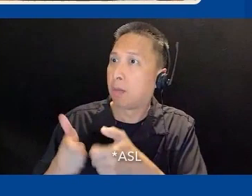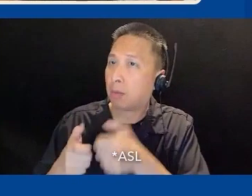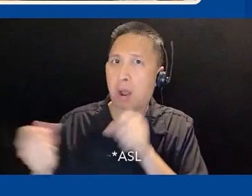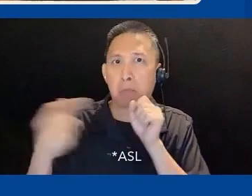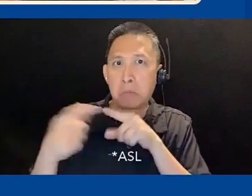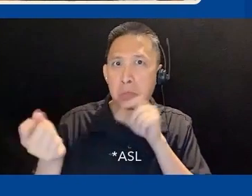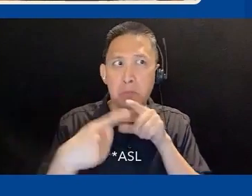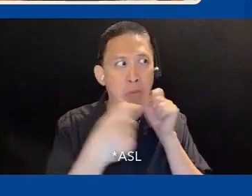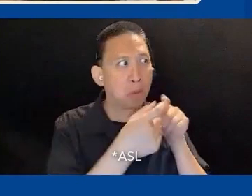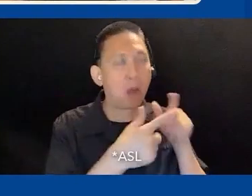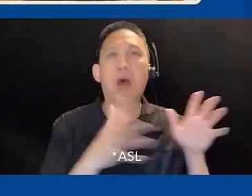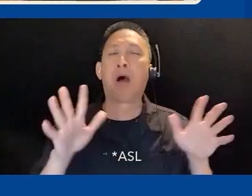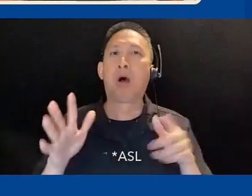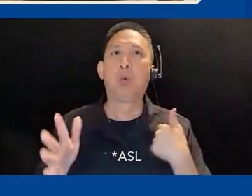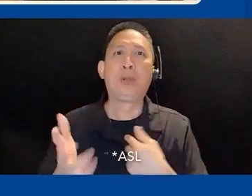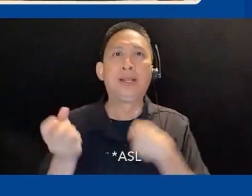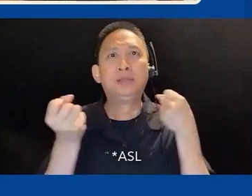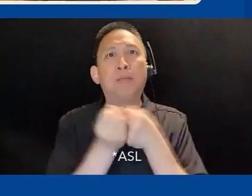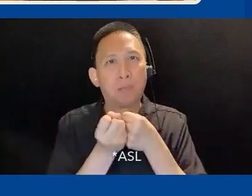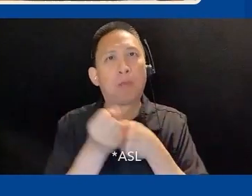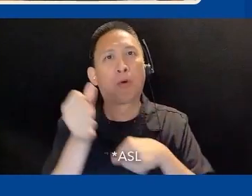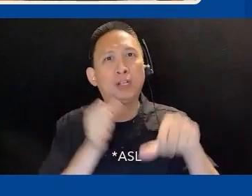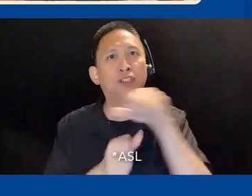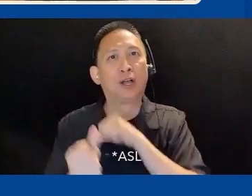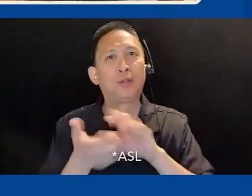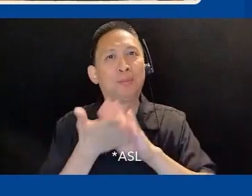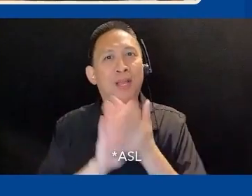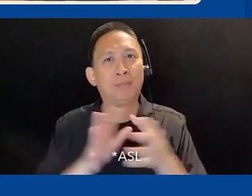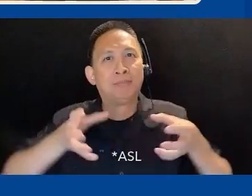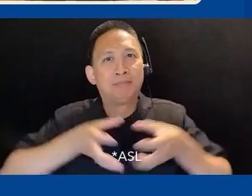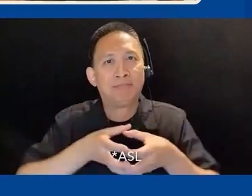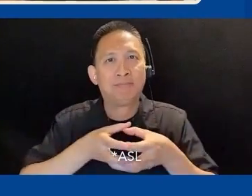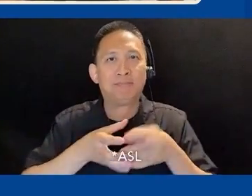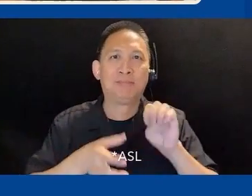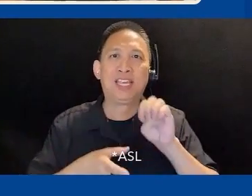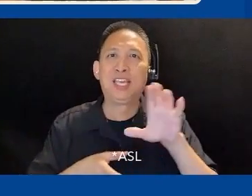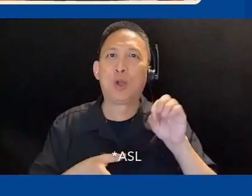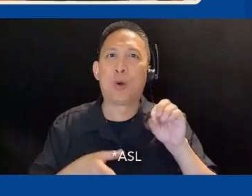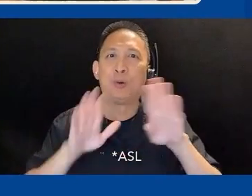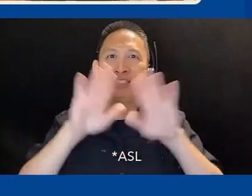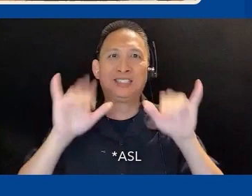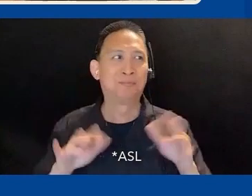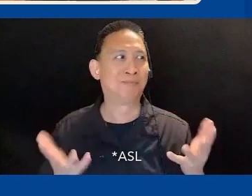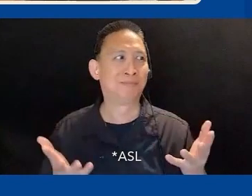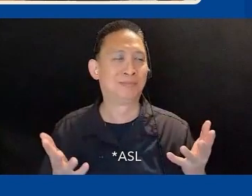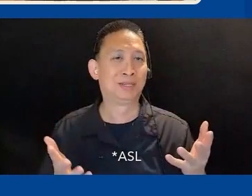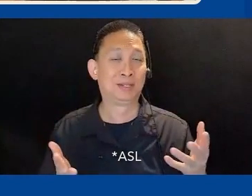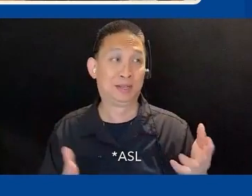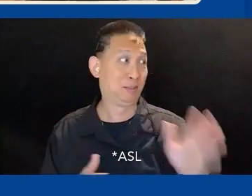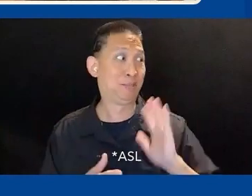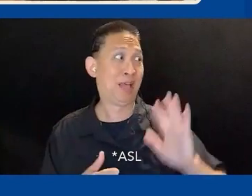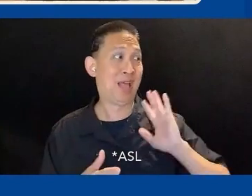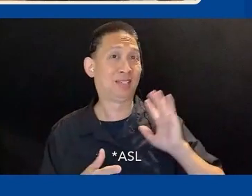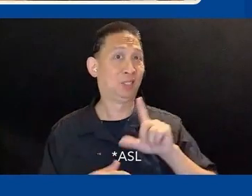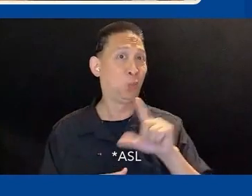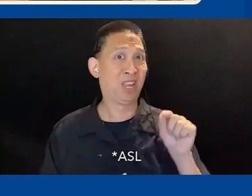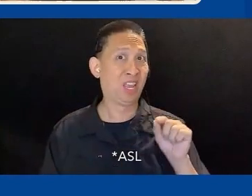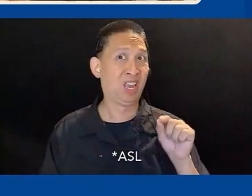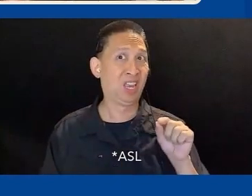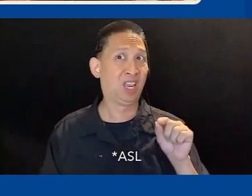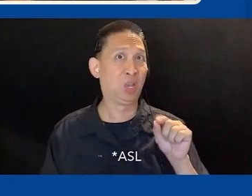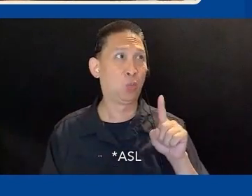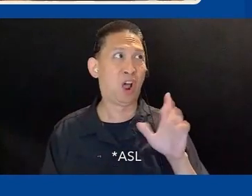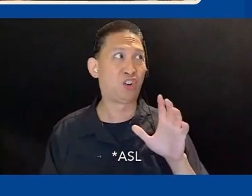this ecosystem. You know, it's been a really dark, whatever, not just 20 years, 100 years, few centuries.